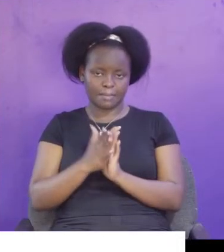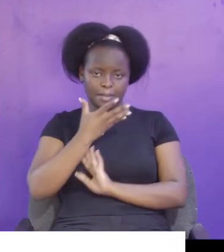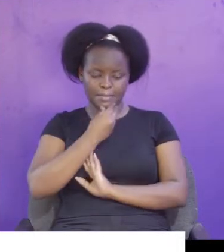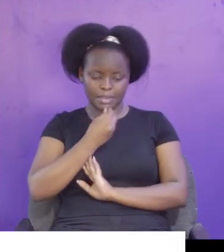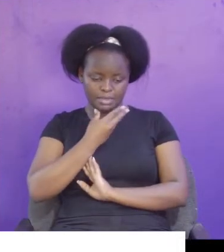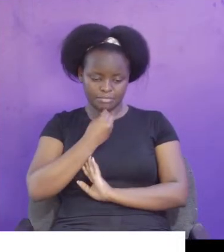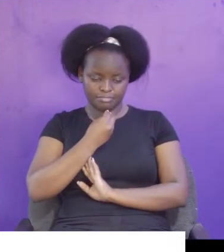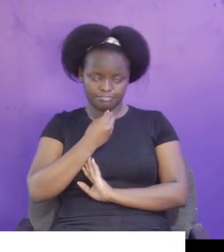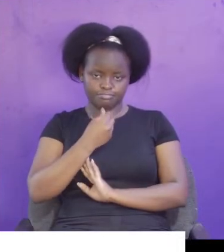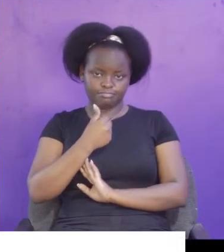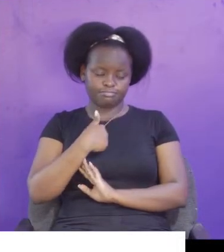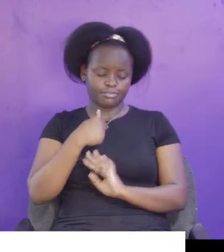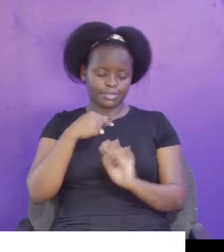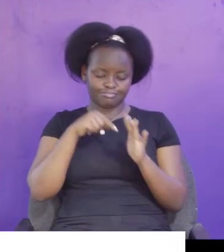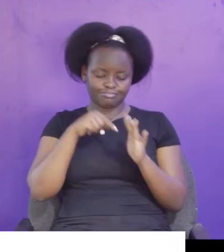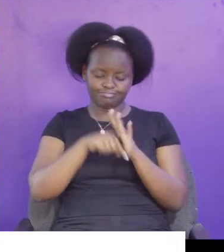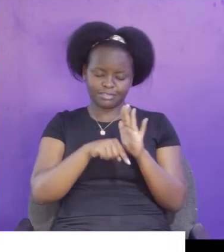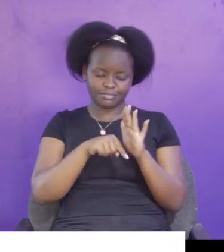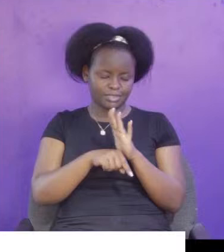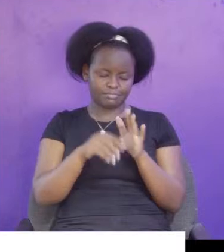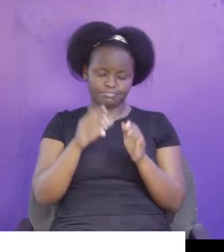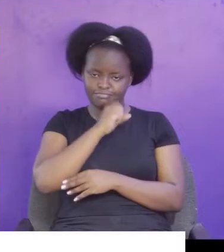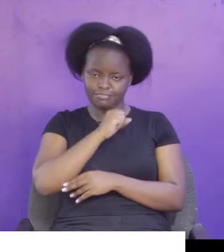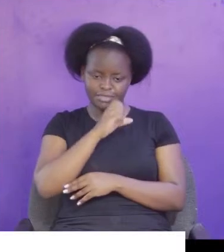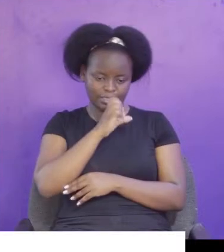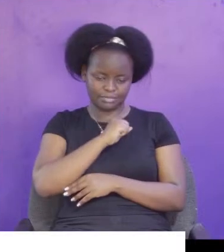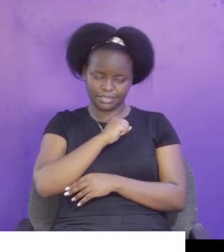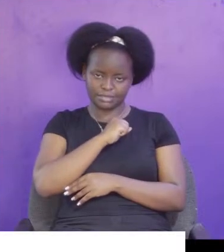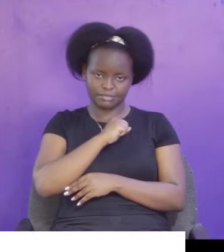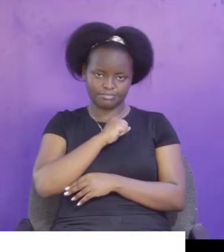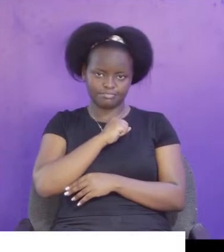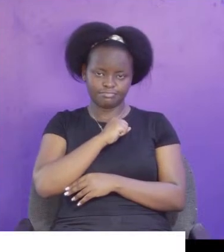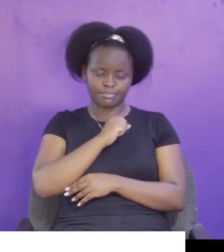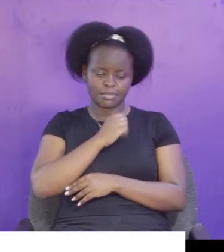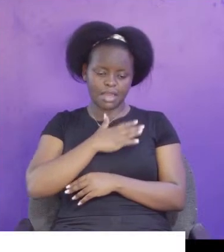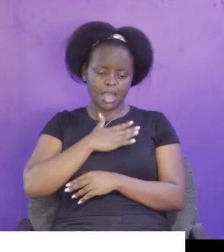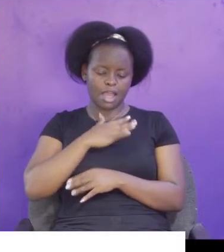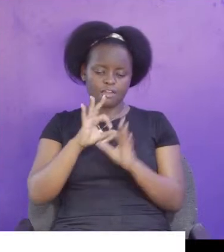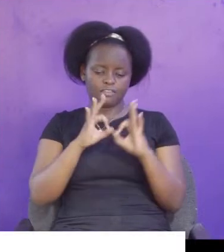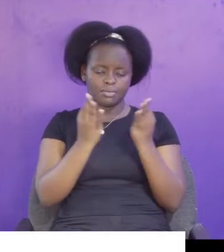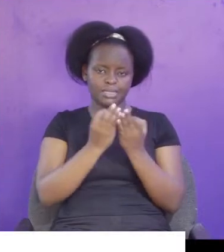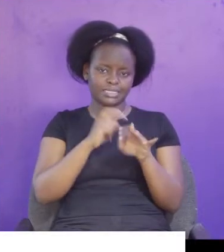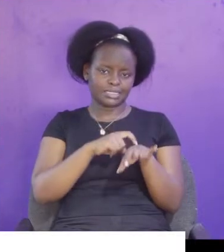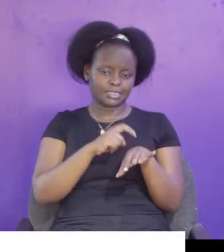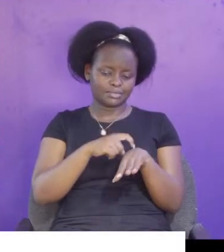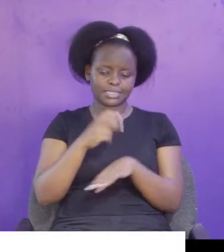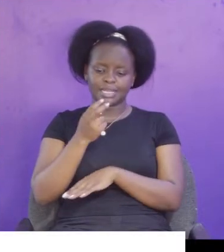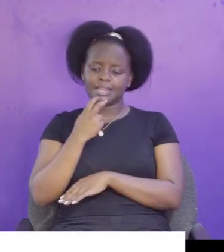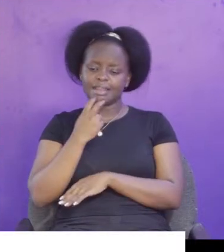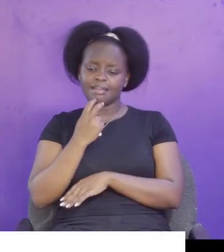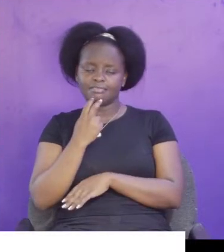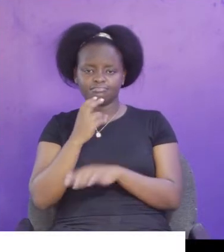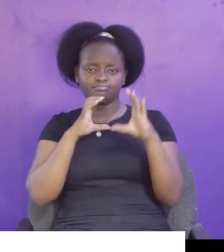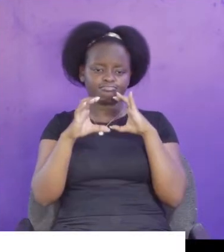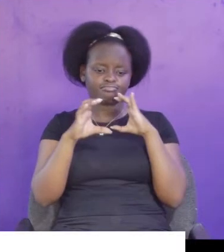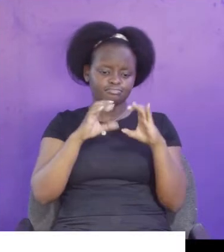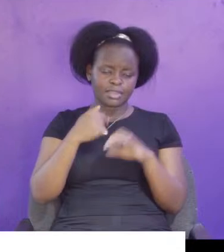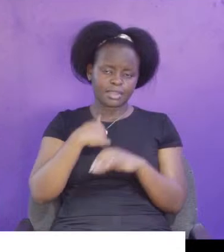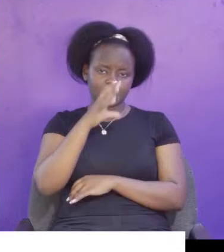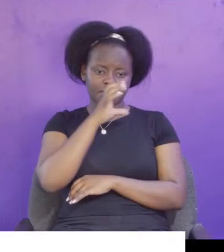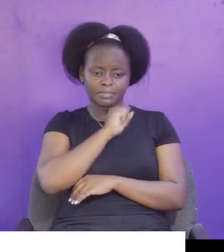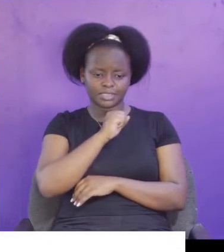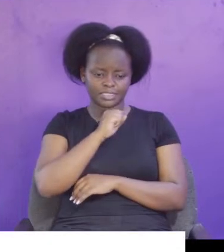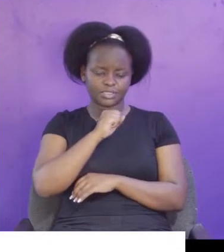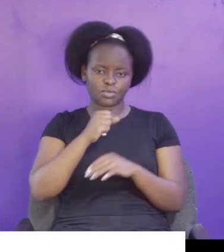deeply miss our family moments, our laughter, our conversation. I will miss watching Arsenali with